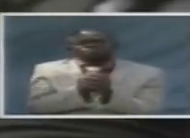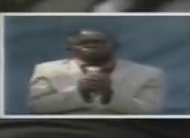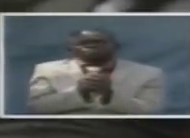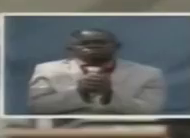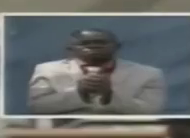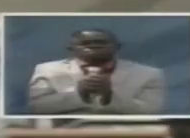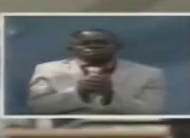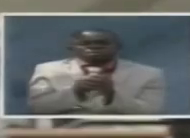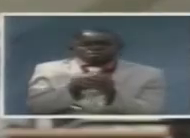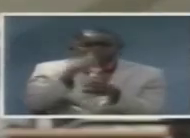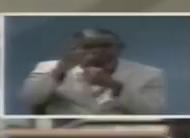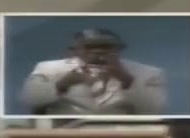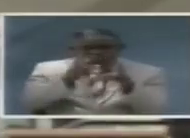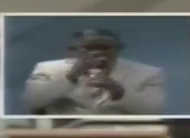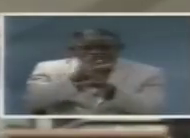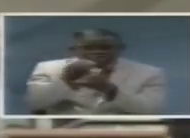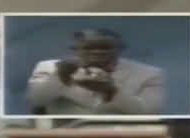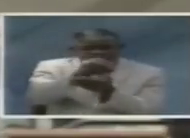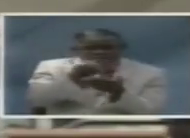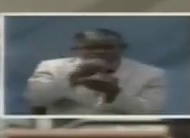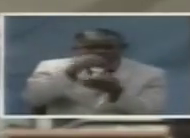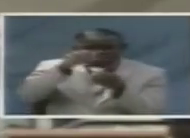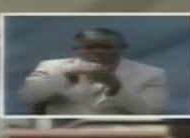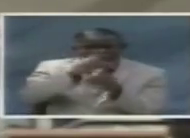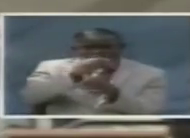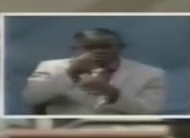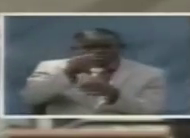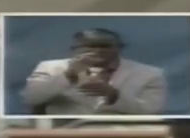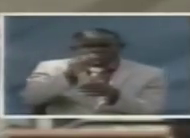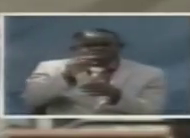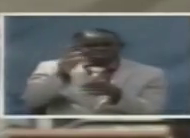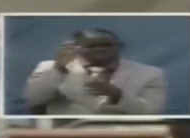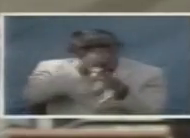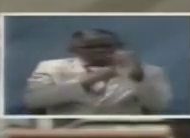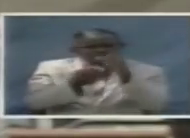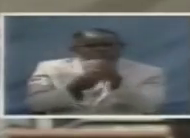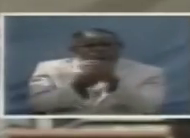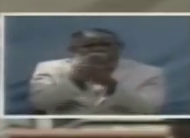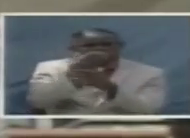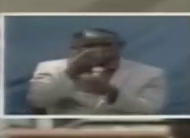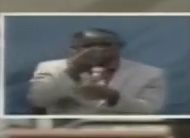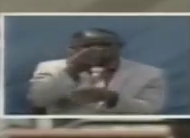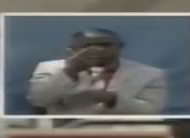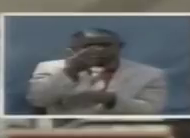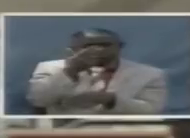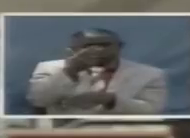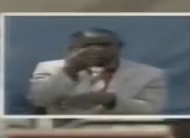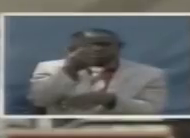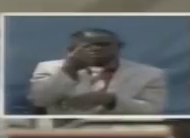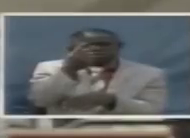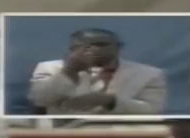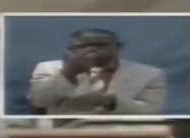grow by 3.5% in 2017 compared to 3.2%